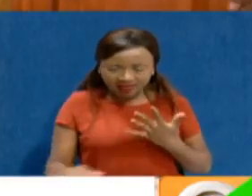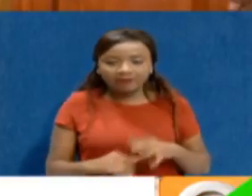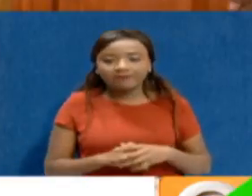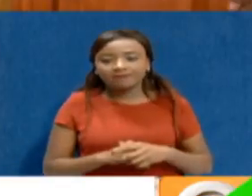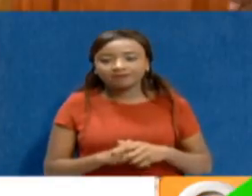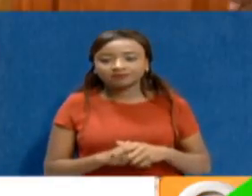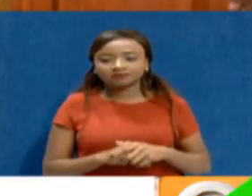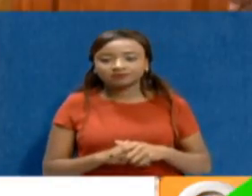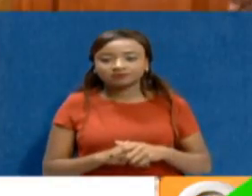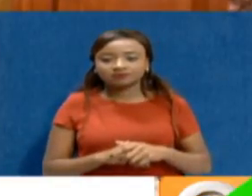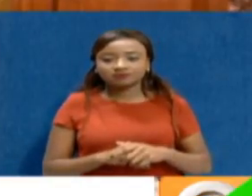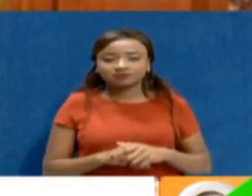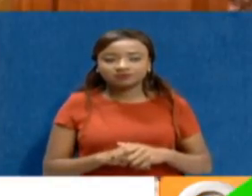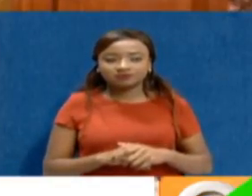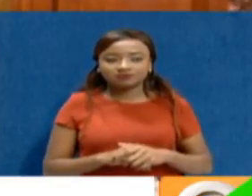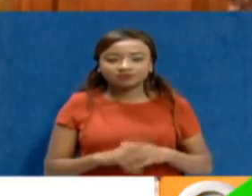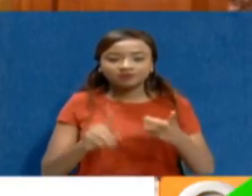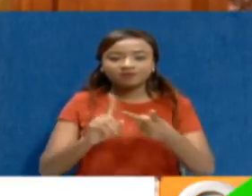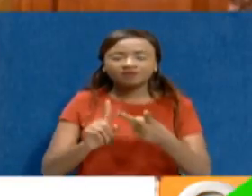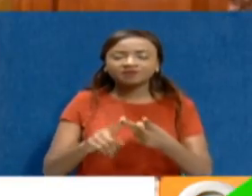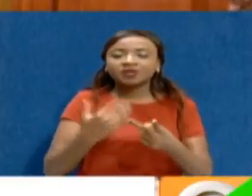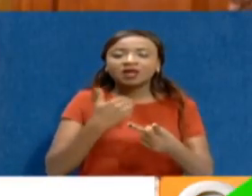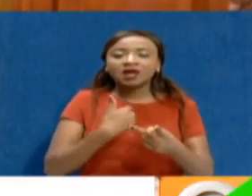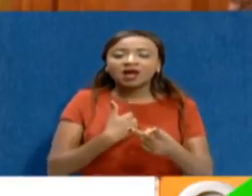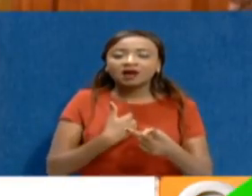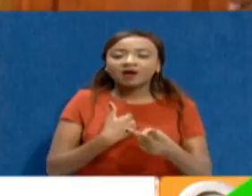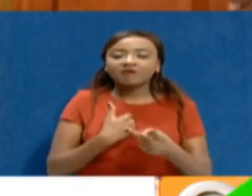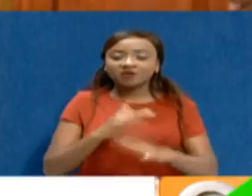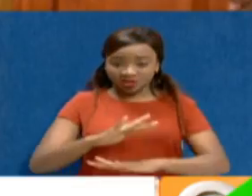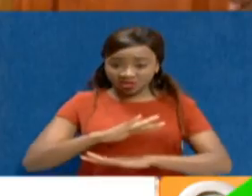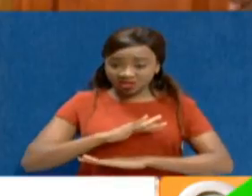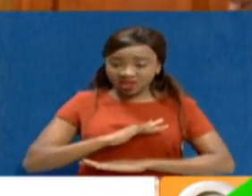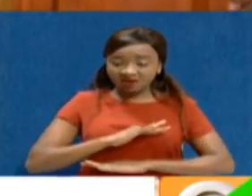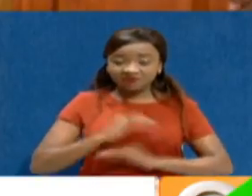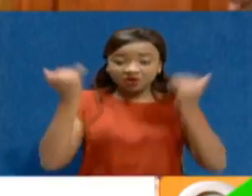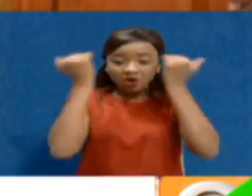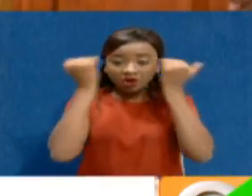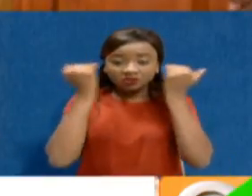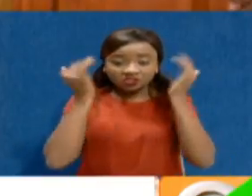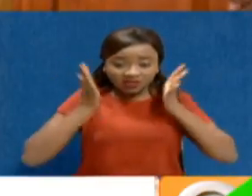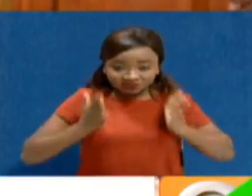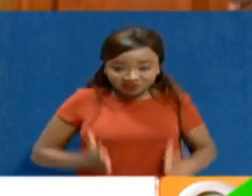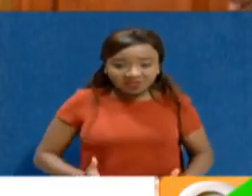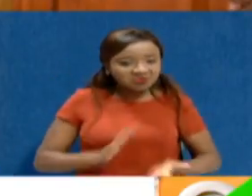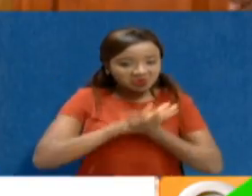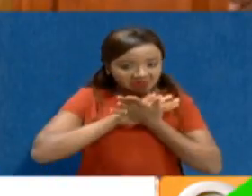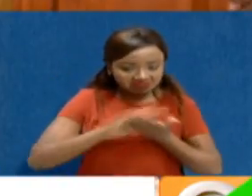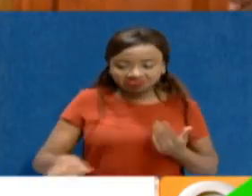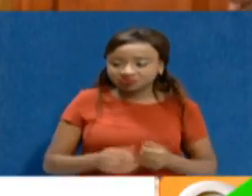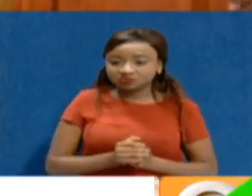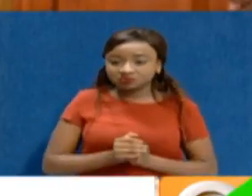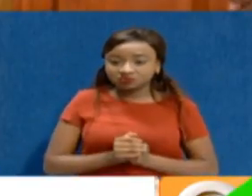perform optimally. We also don't have sufficient number of judicial officers. And